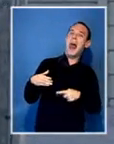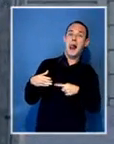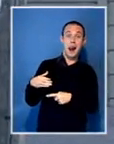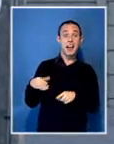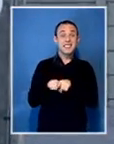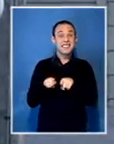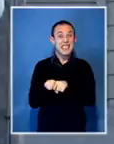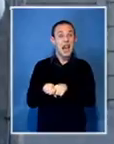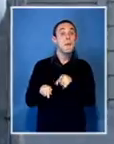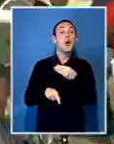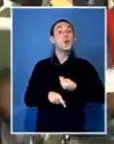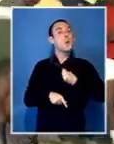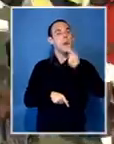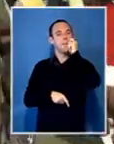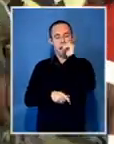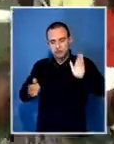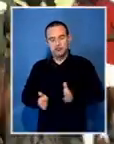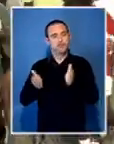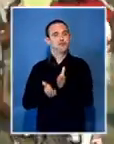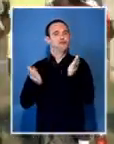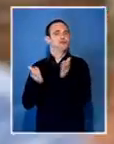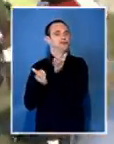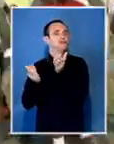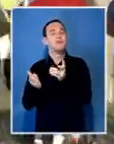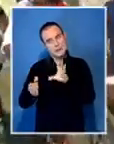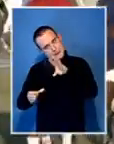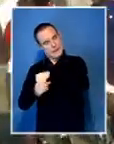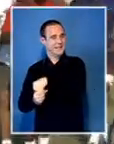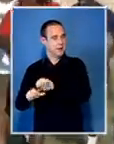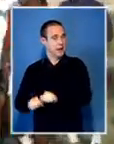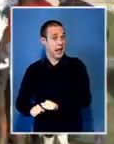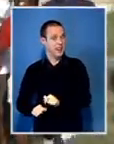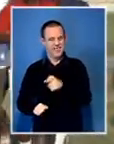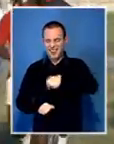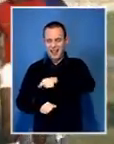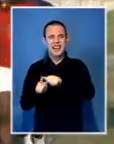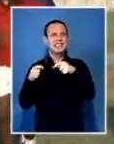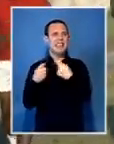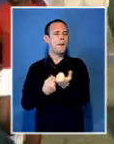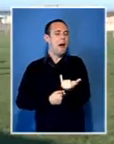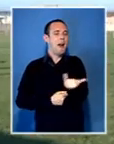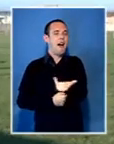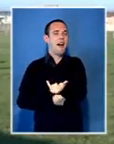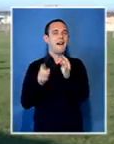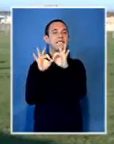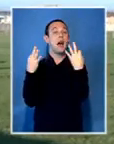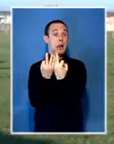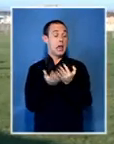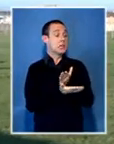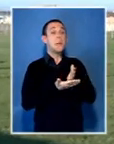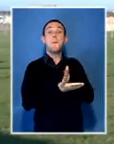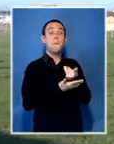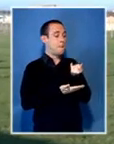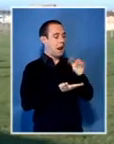men a reason to stay off the streets. The club has become like a family to them, and even though some sponsors come through now and then,